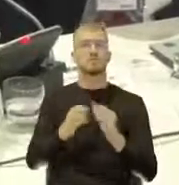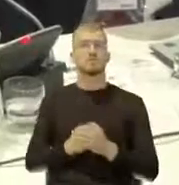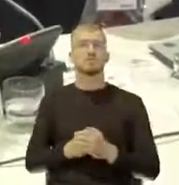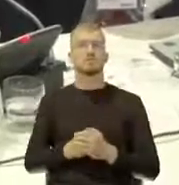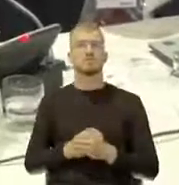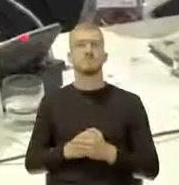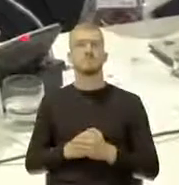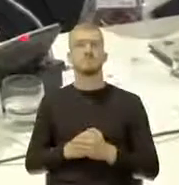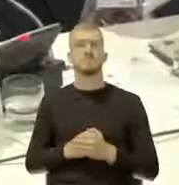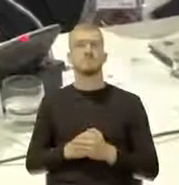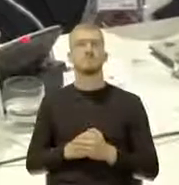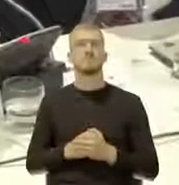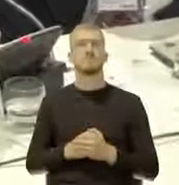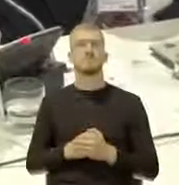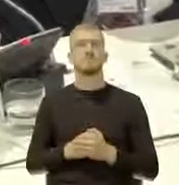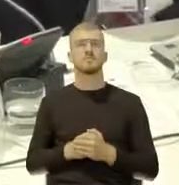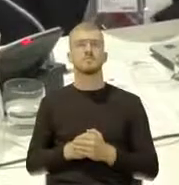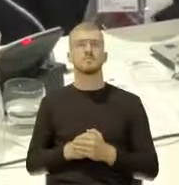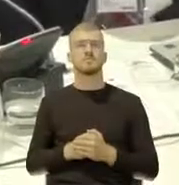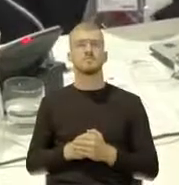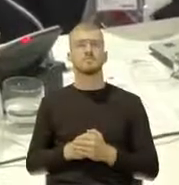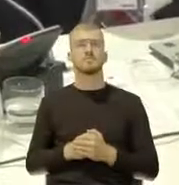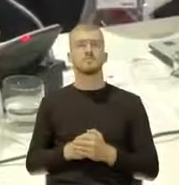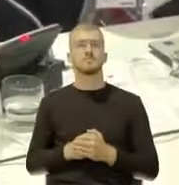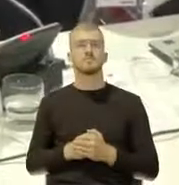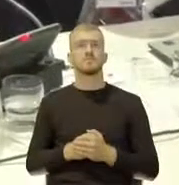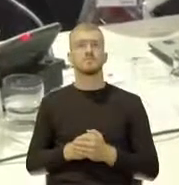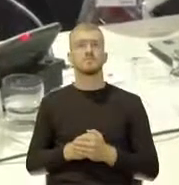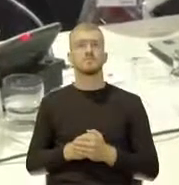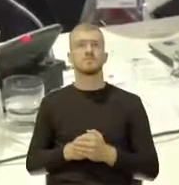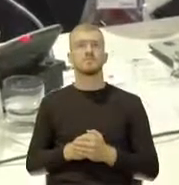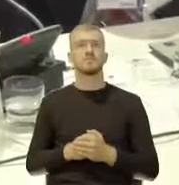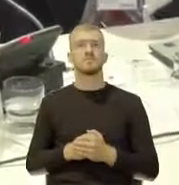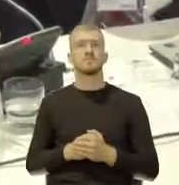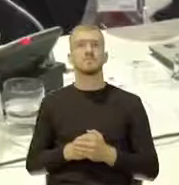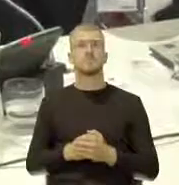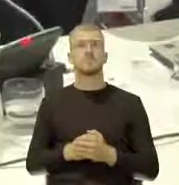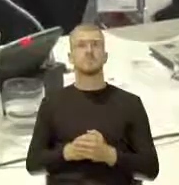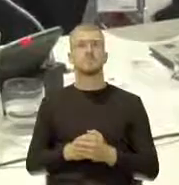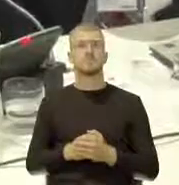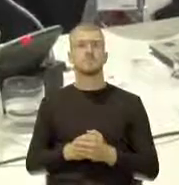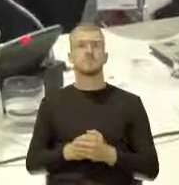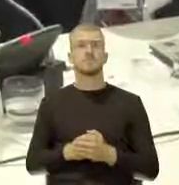the outside the box and made association with all the others